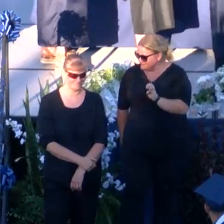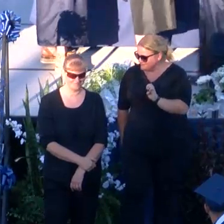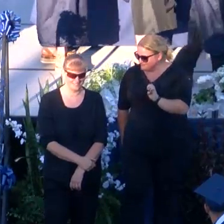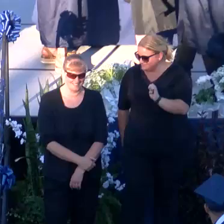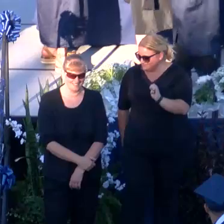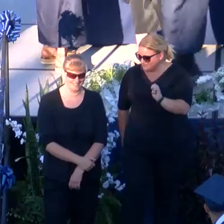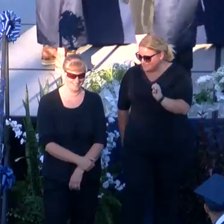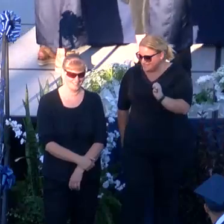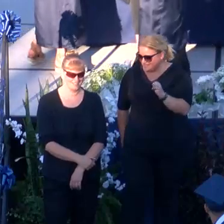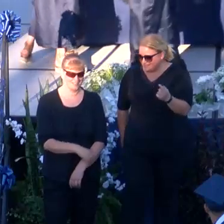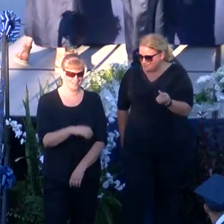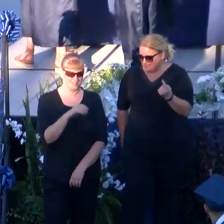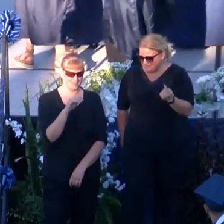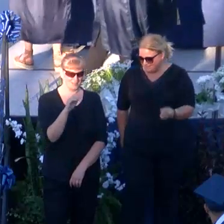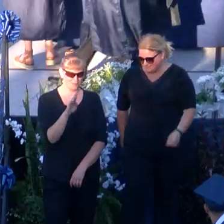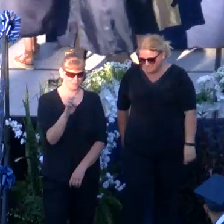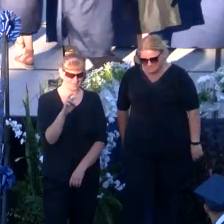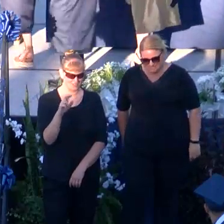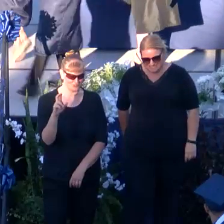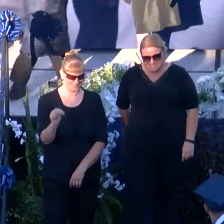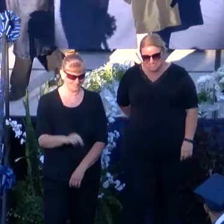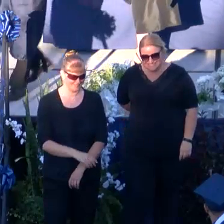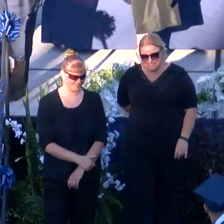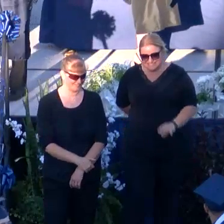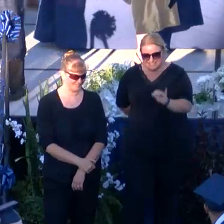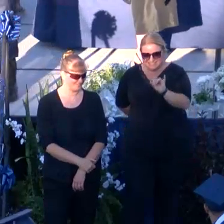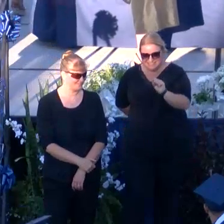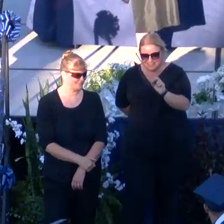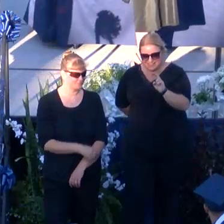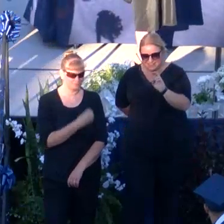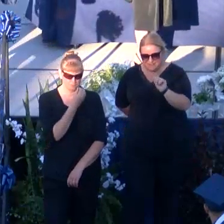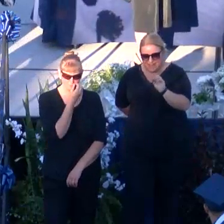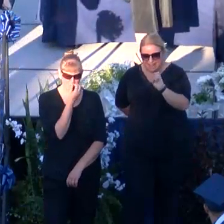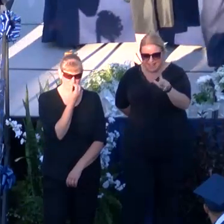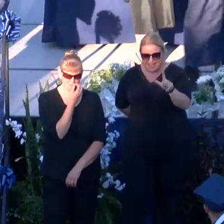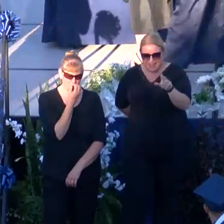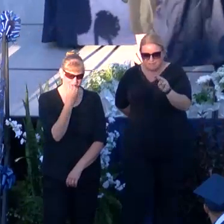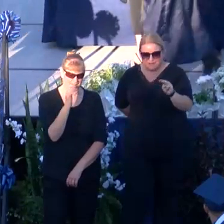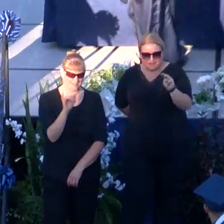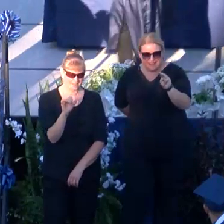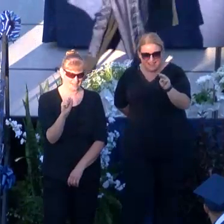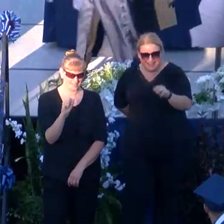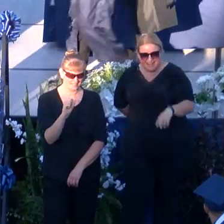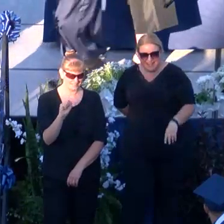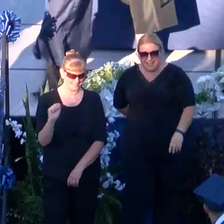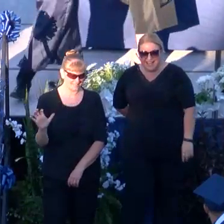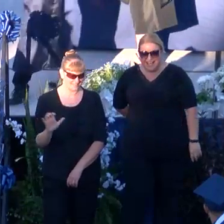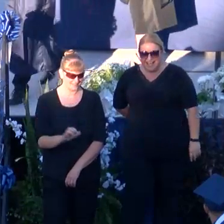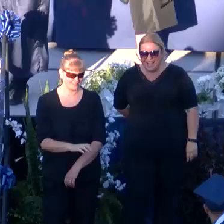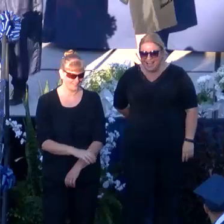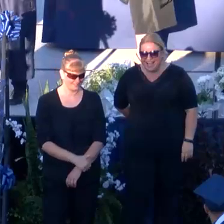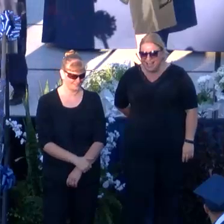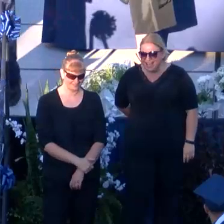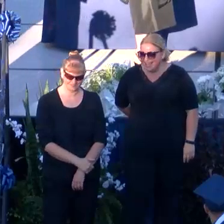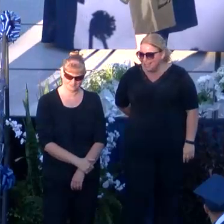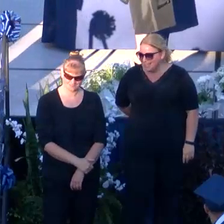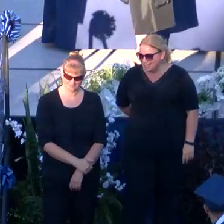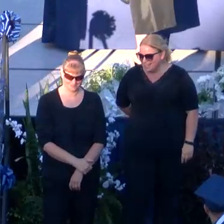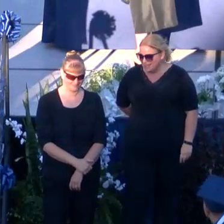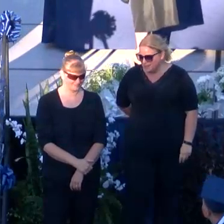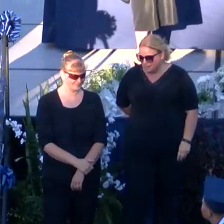Kevin Parada. Israel Moraz. Isaac Flores.